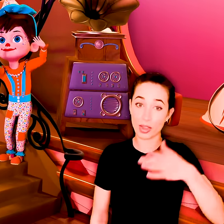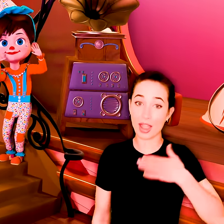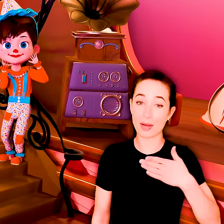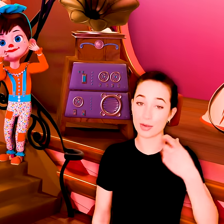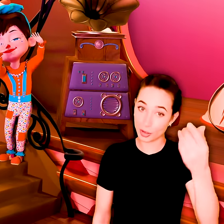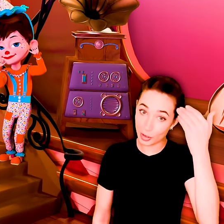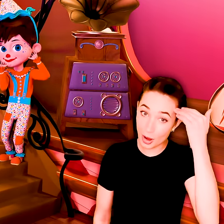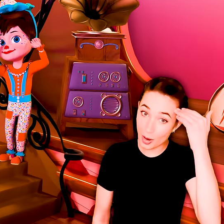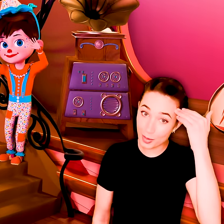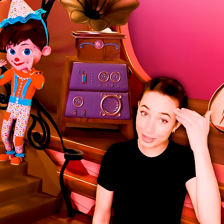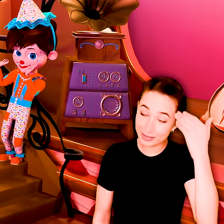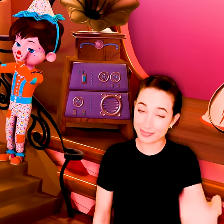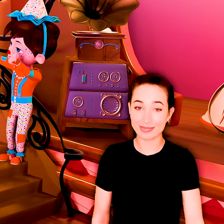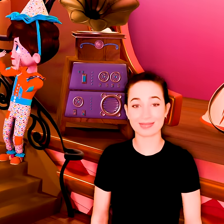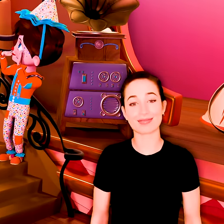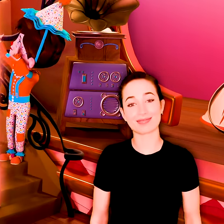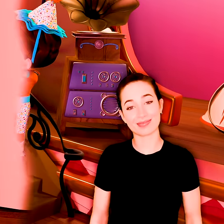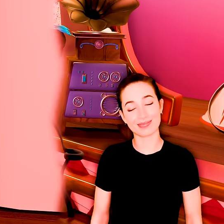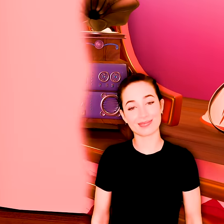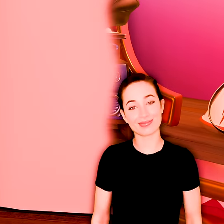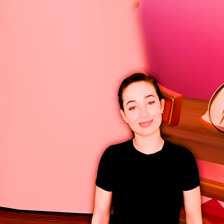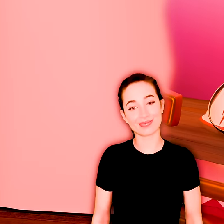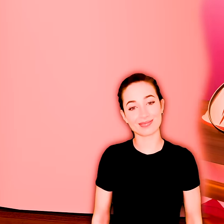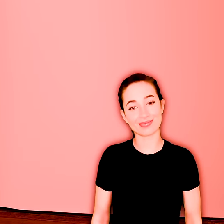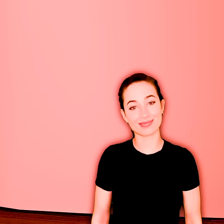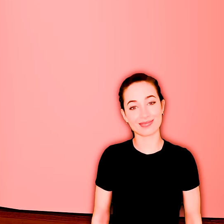if you're happy and you know it